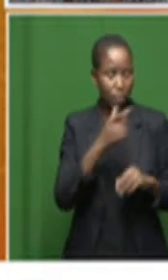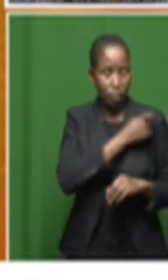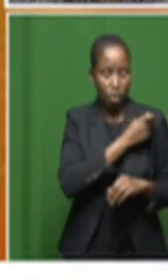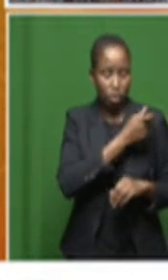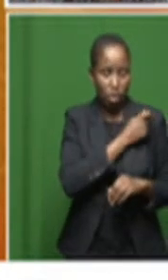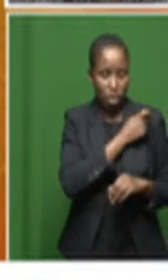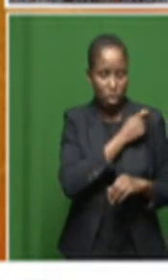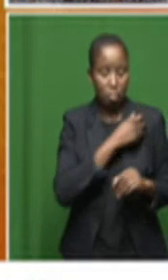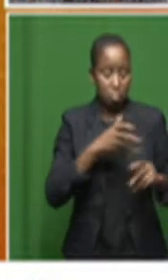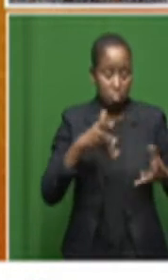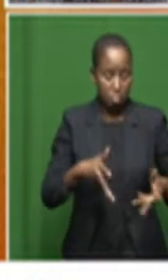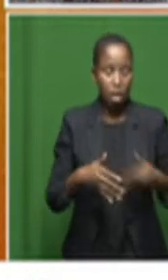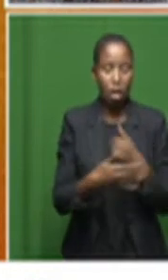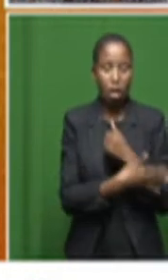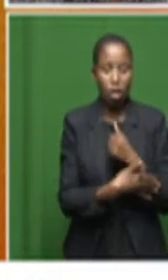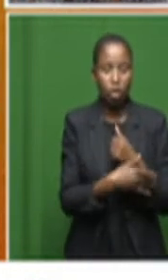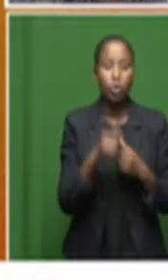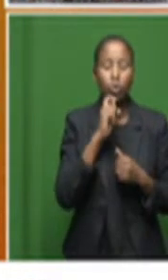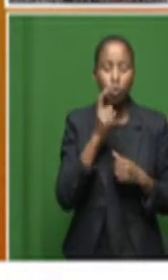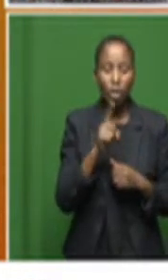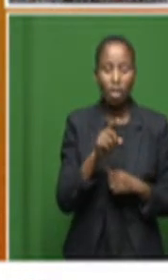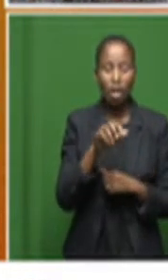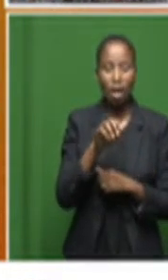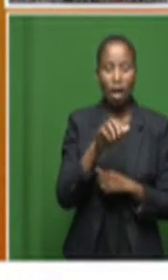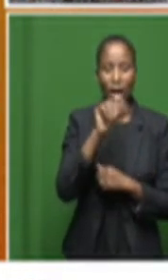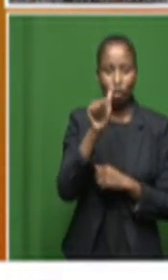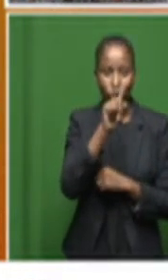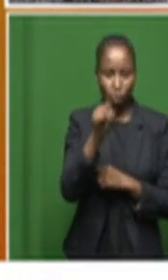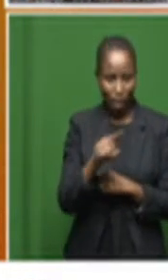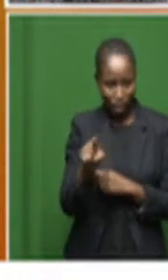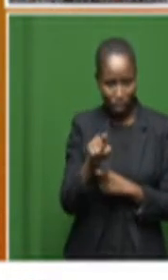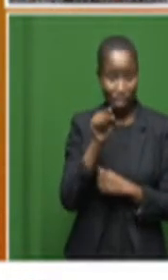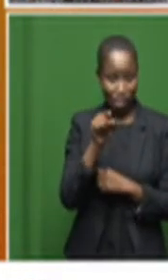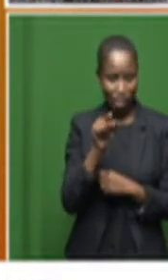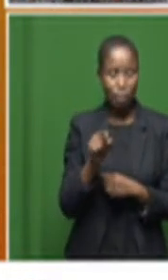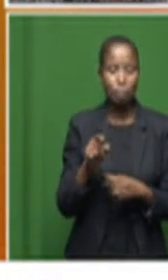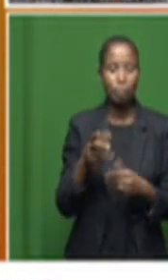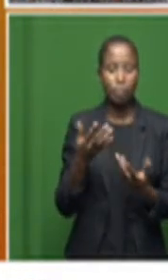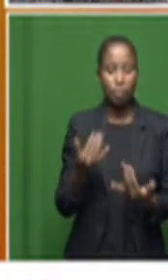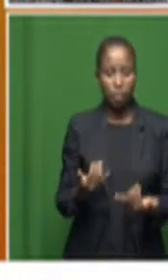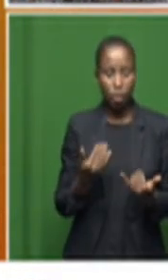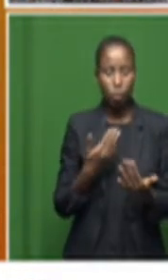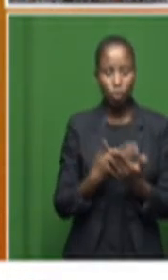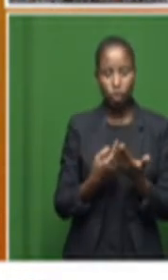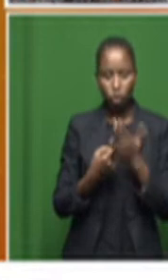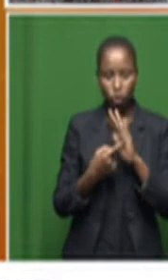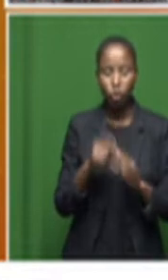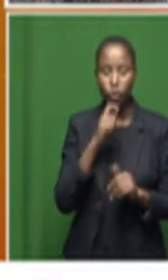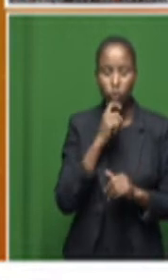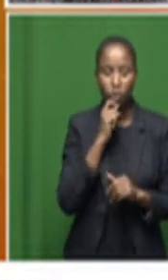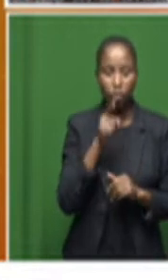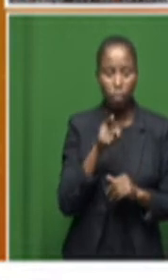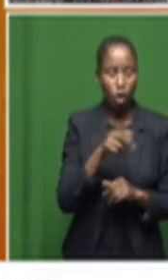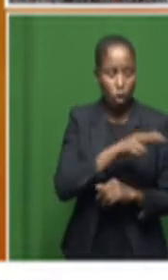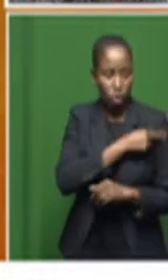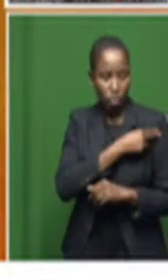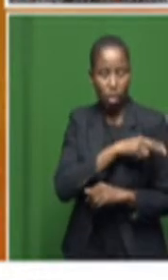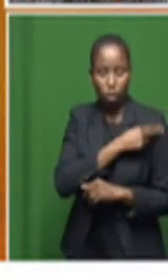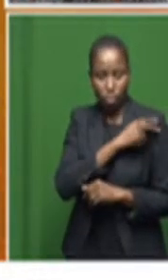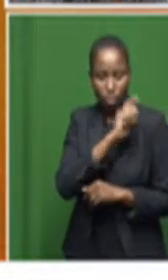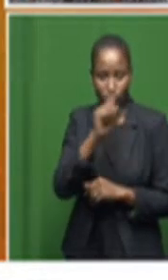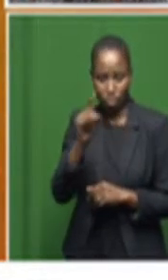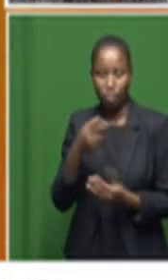in the country using the AstraZeneca, where we were going to use a hub and spoke from our hospitals and supporting the